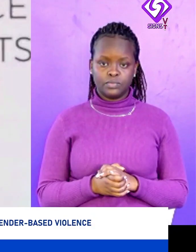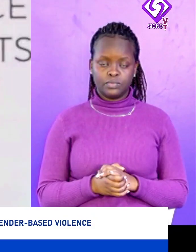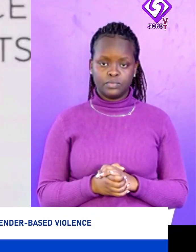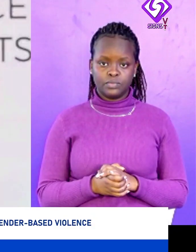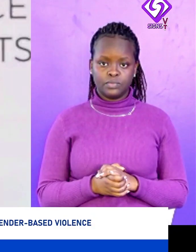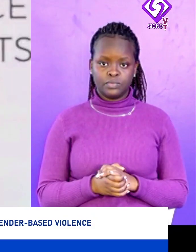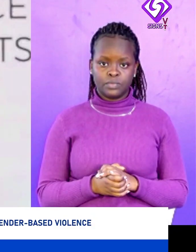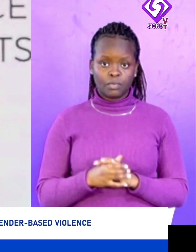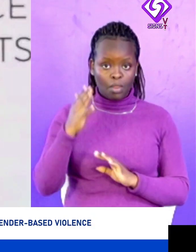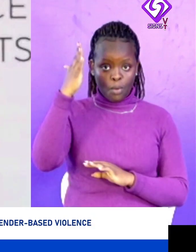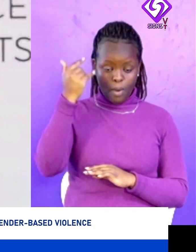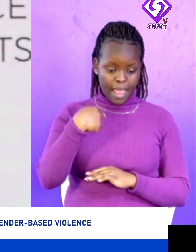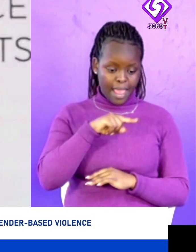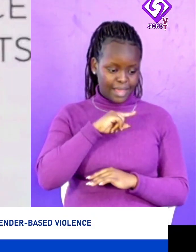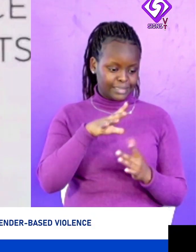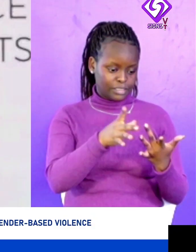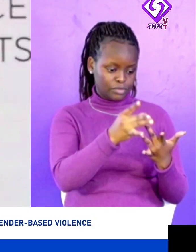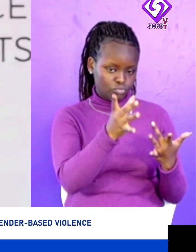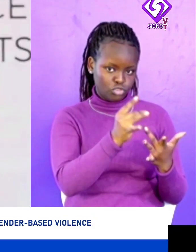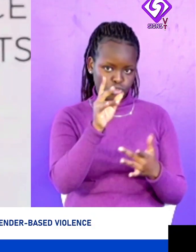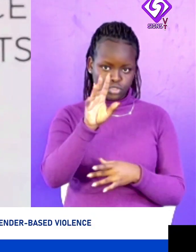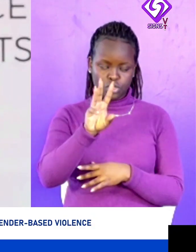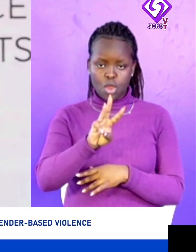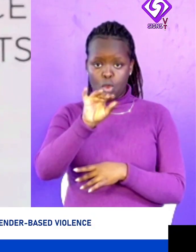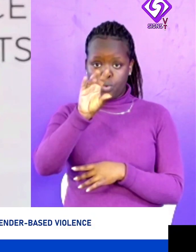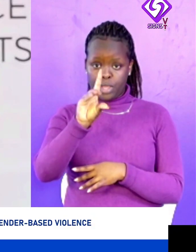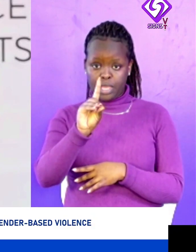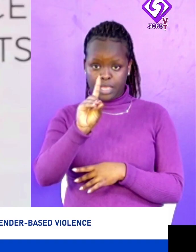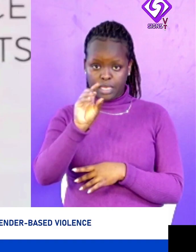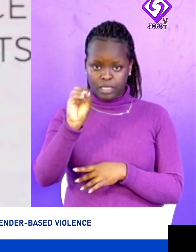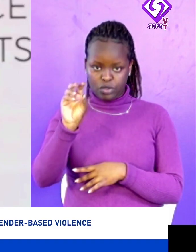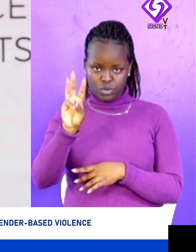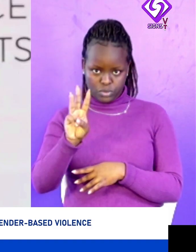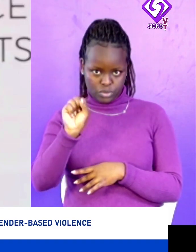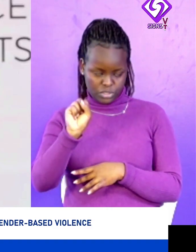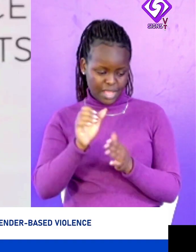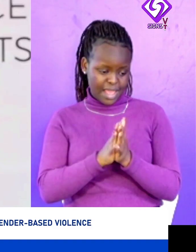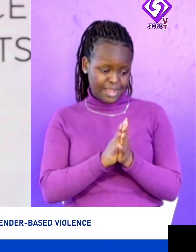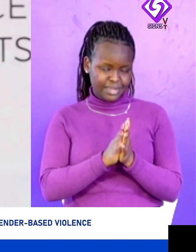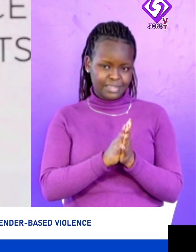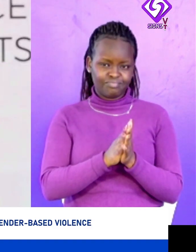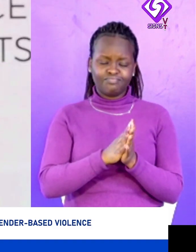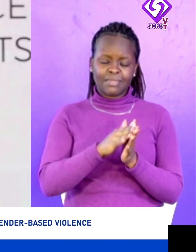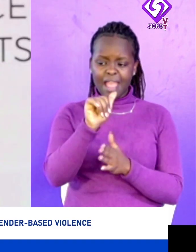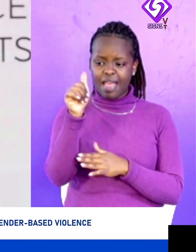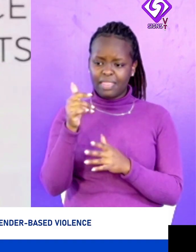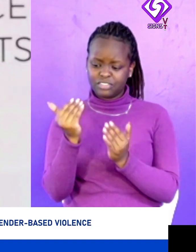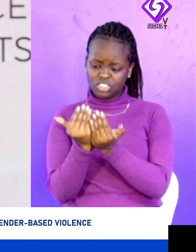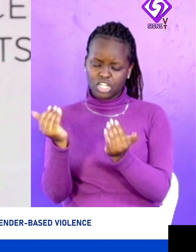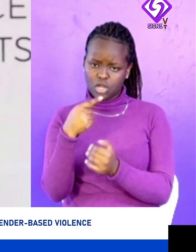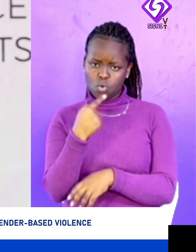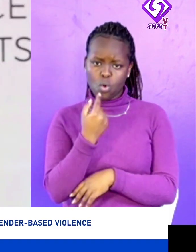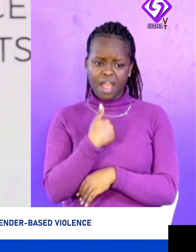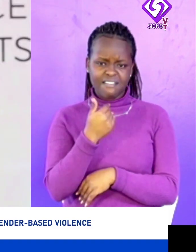That's why we picked widows and orphans in our office as a CSR component. It's because no one was doing it. It was a